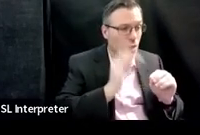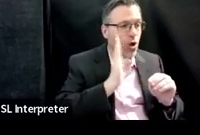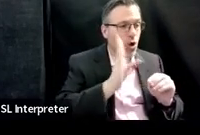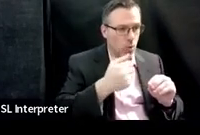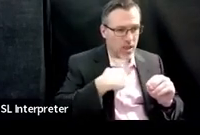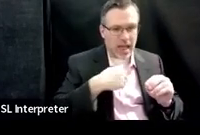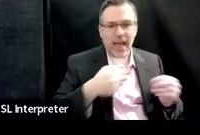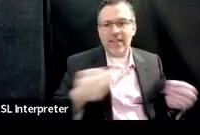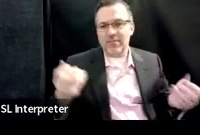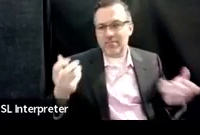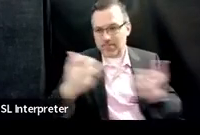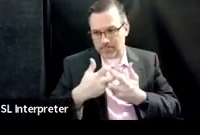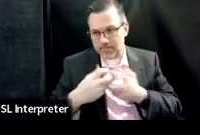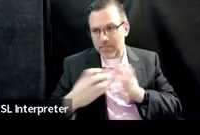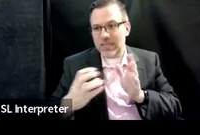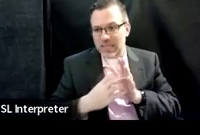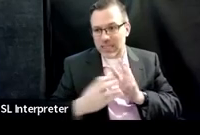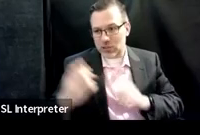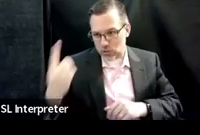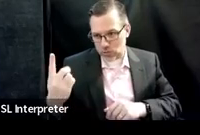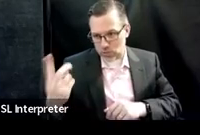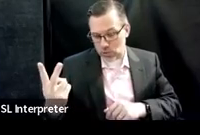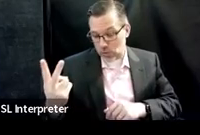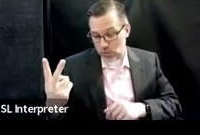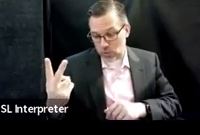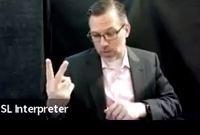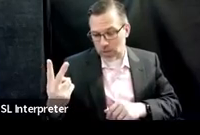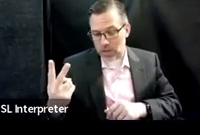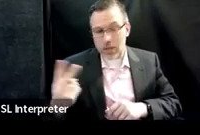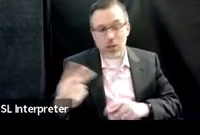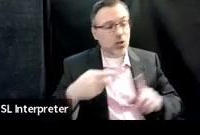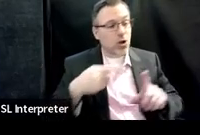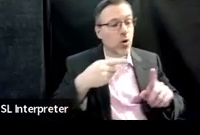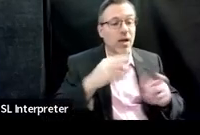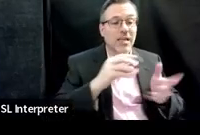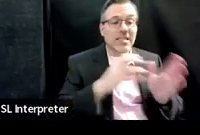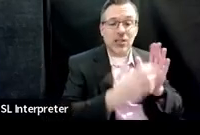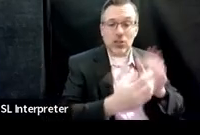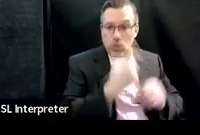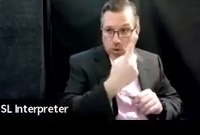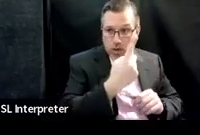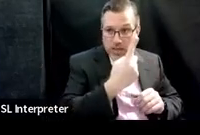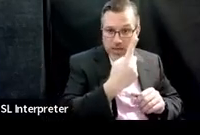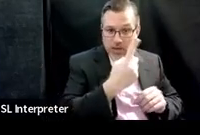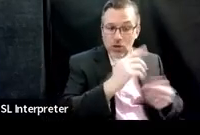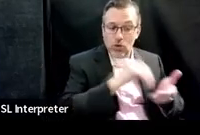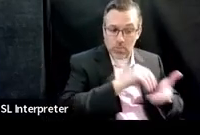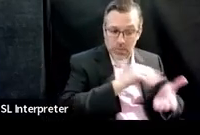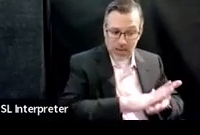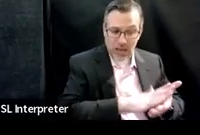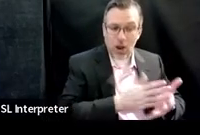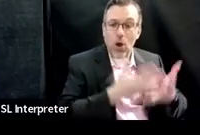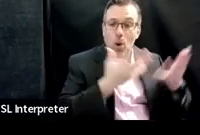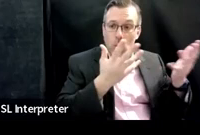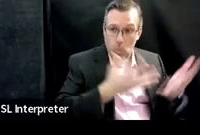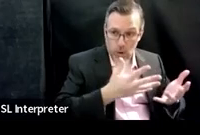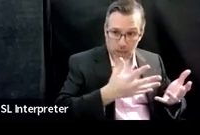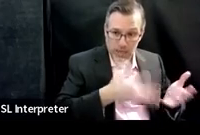in section 2 where you outline why the team determined to do those things.